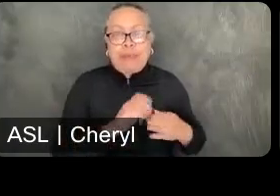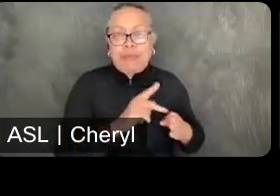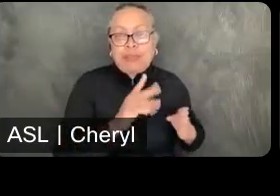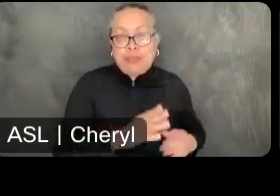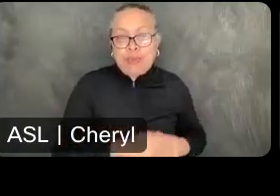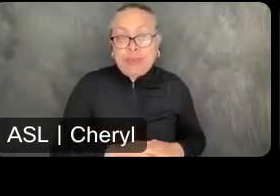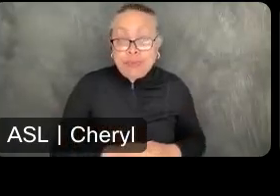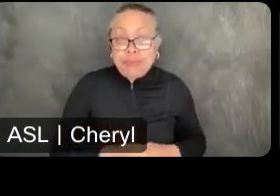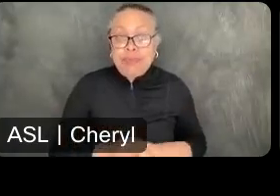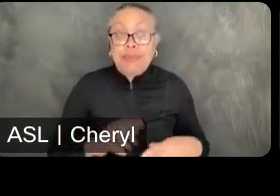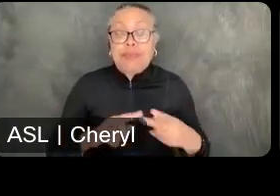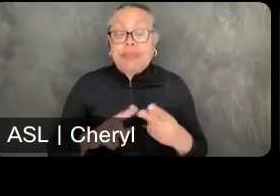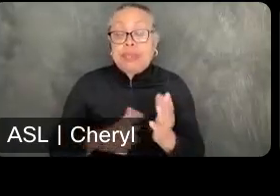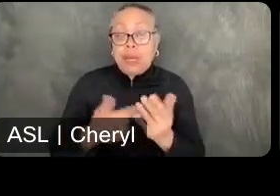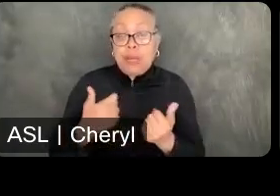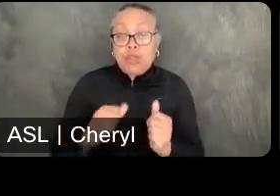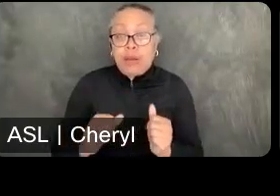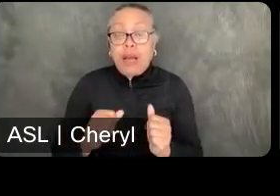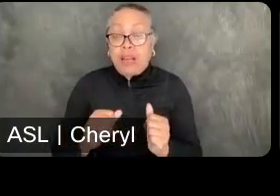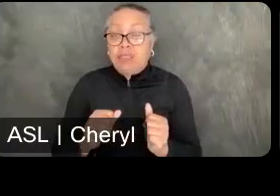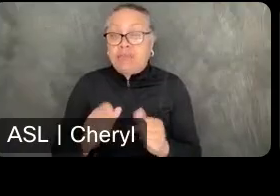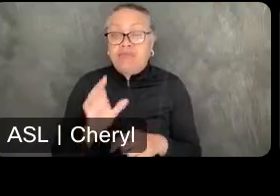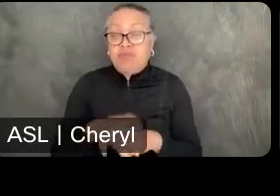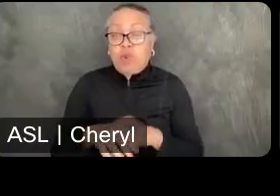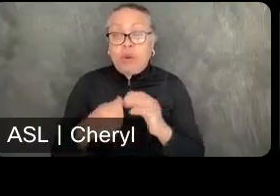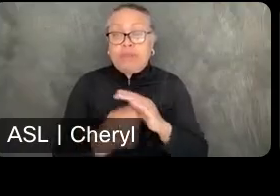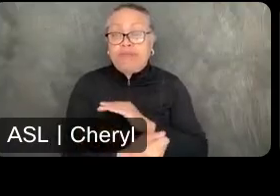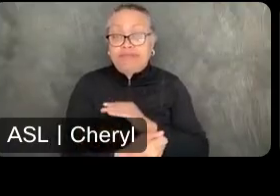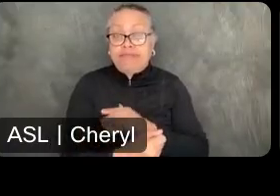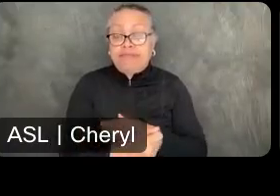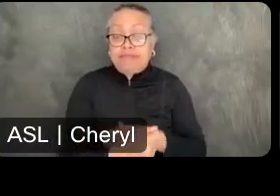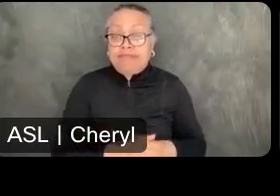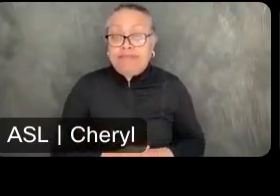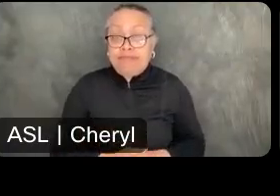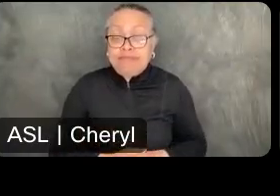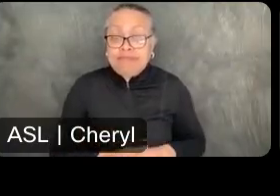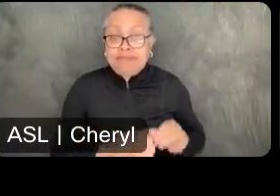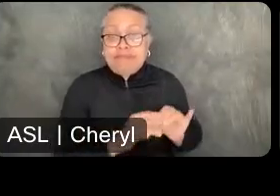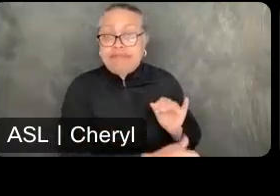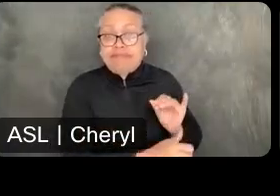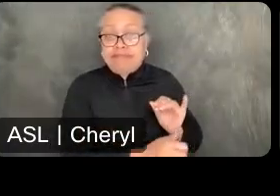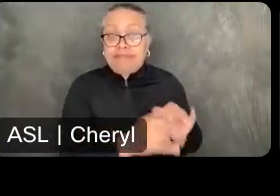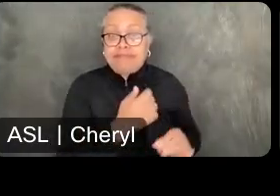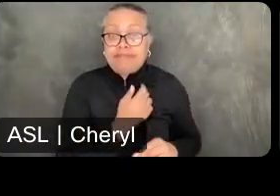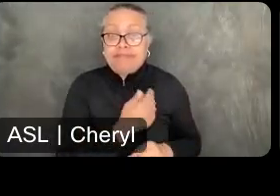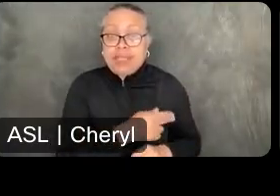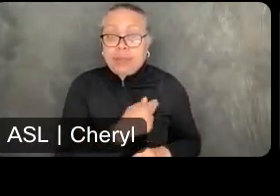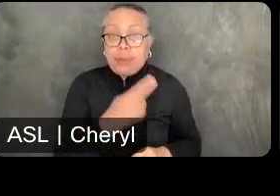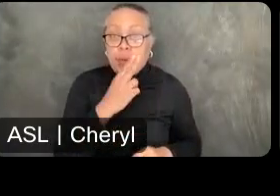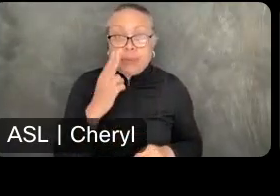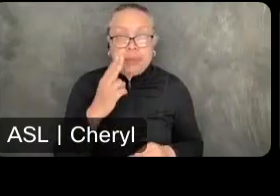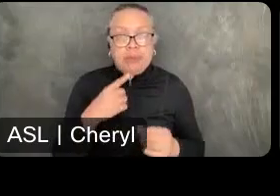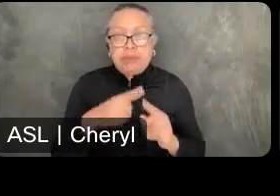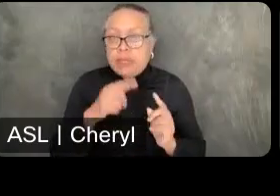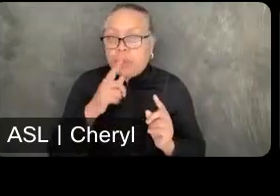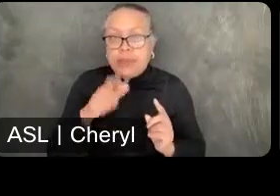to have the partner committed, right? When they, in fact, don't need any kind of